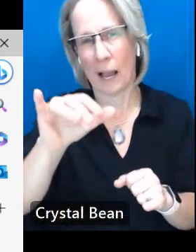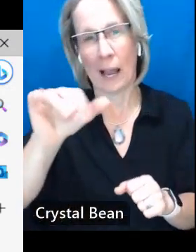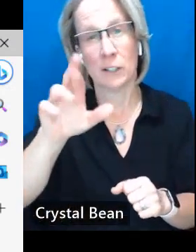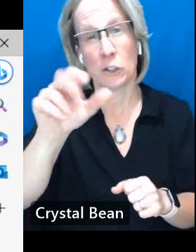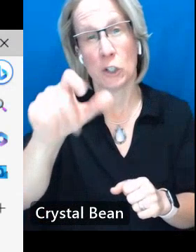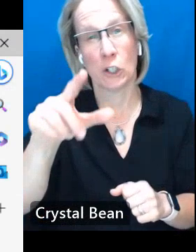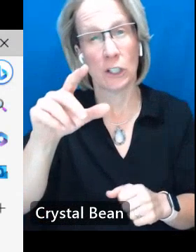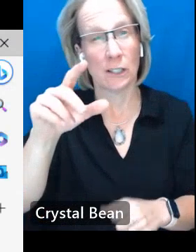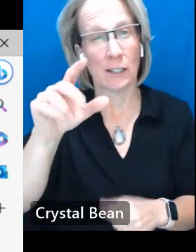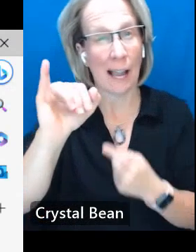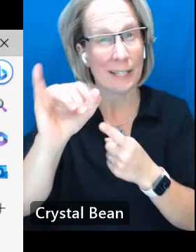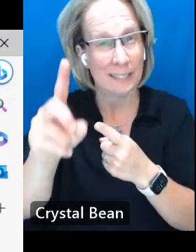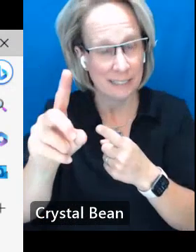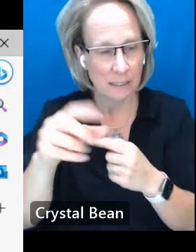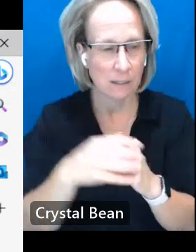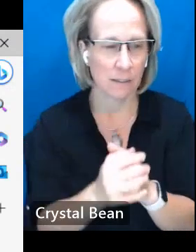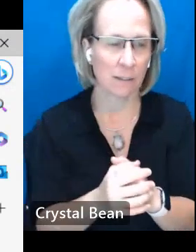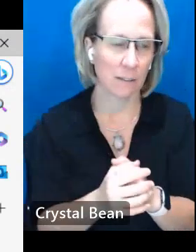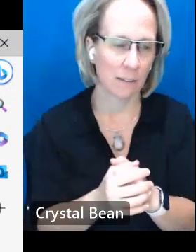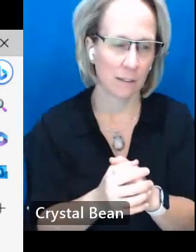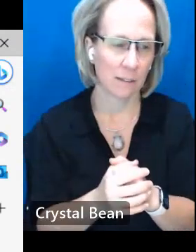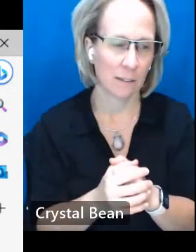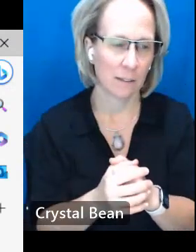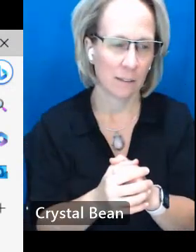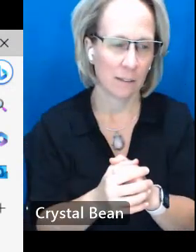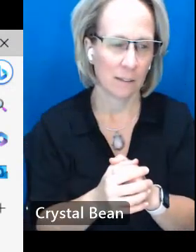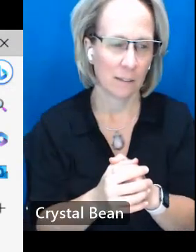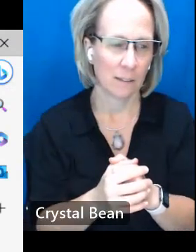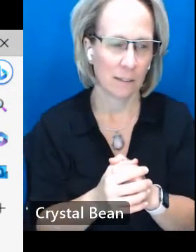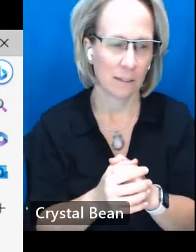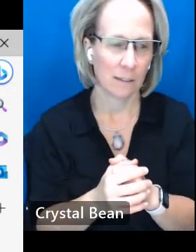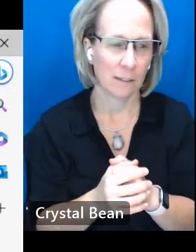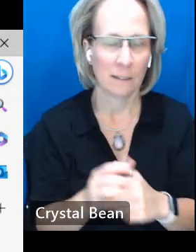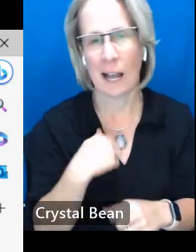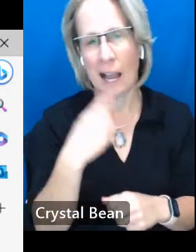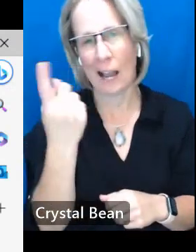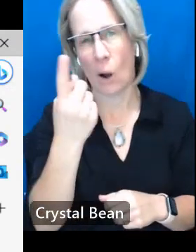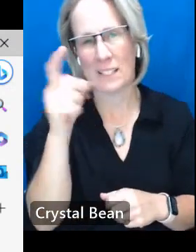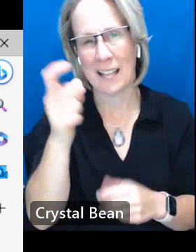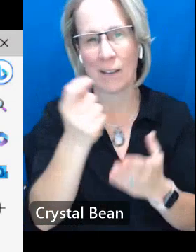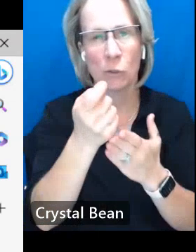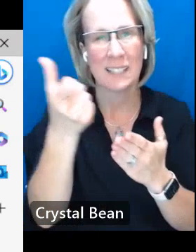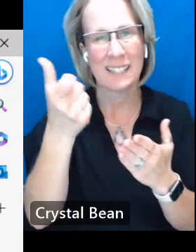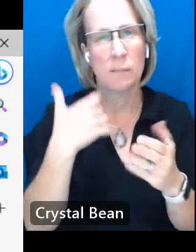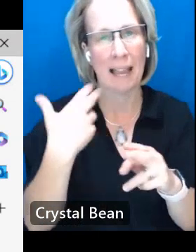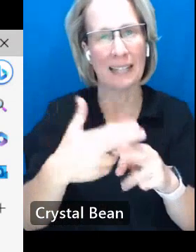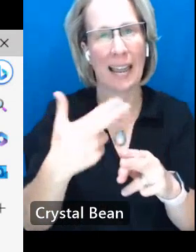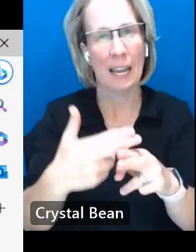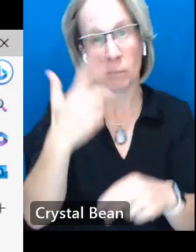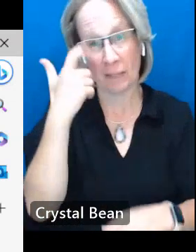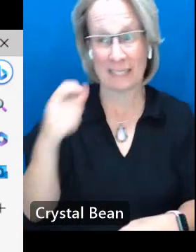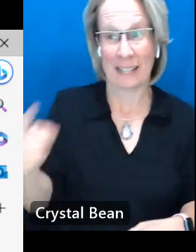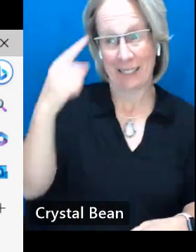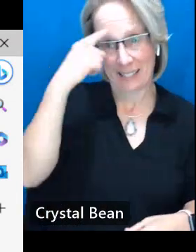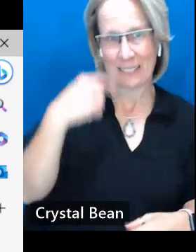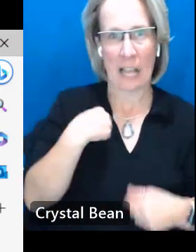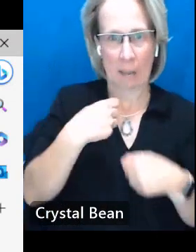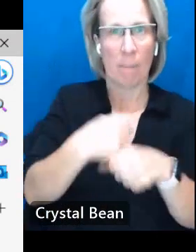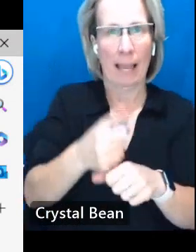It's always annoying. I always have to delete my name here because it thinks that I created every journal.